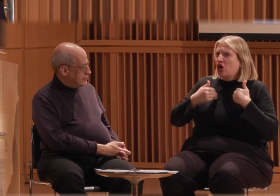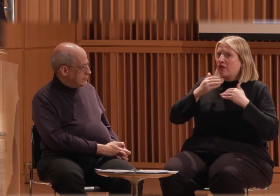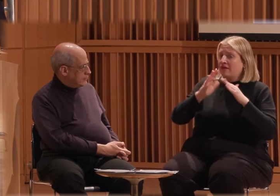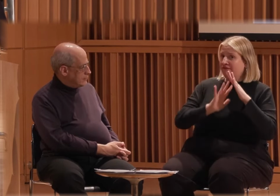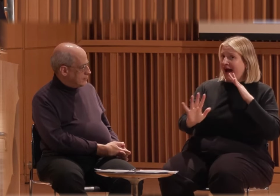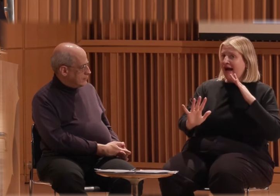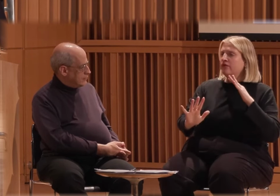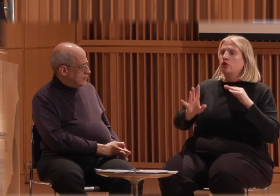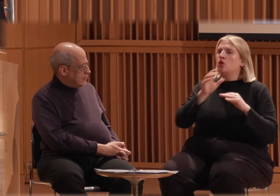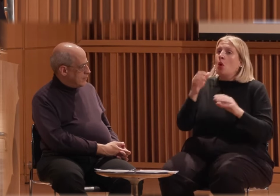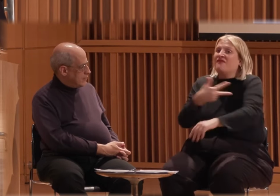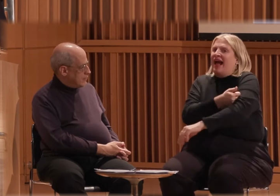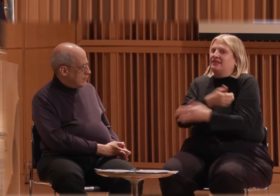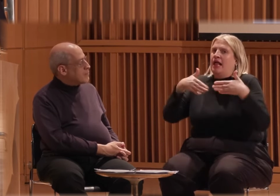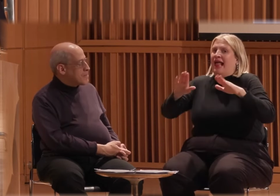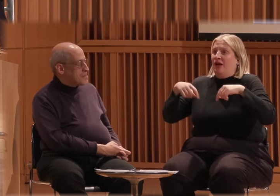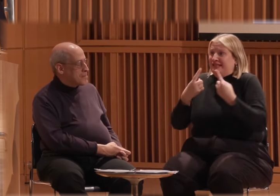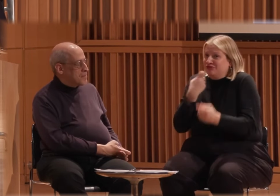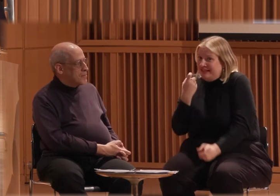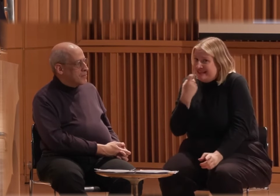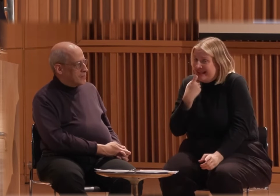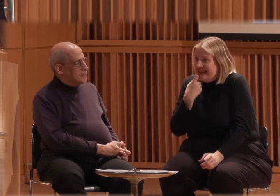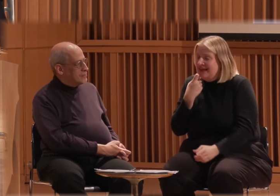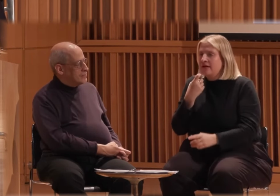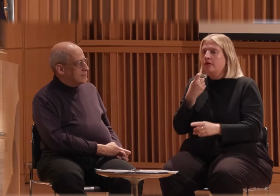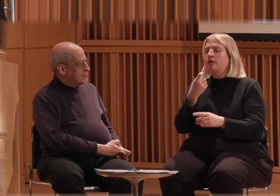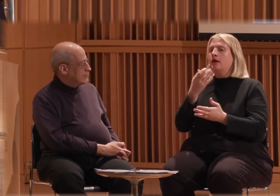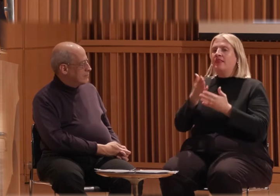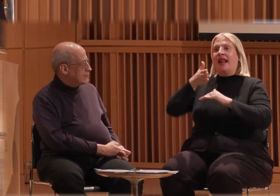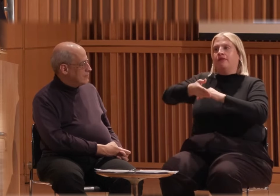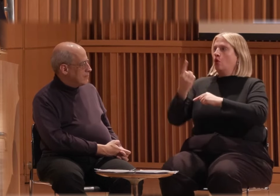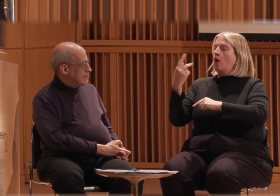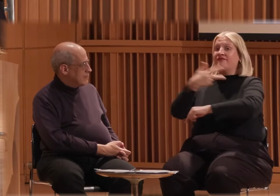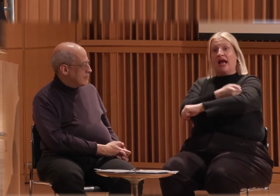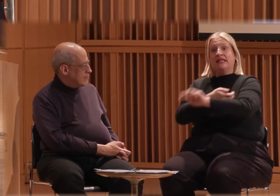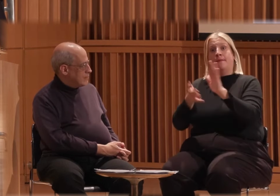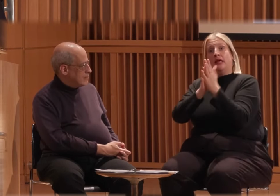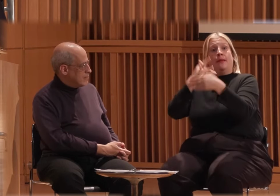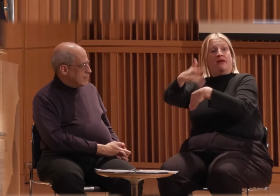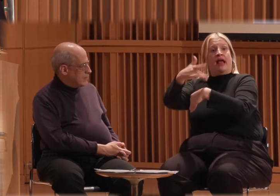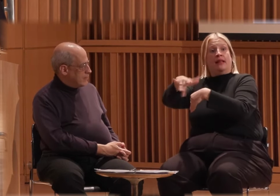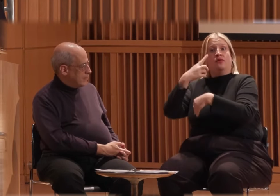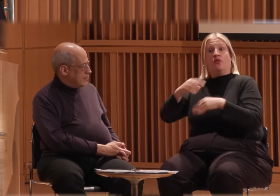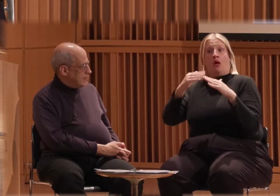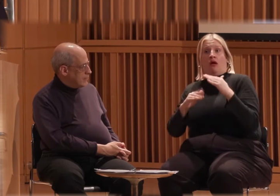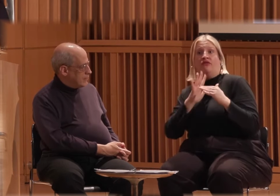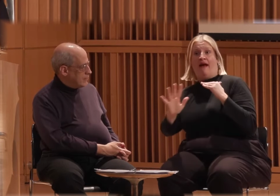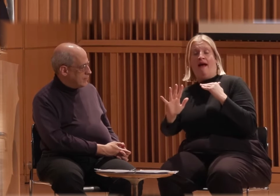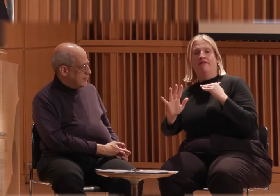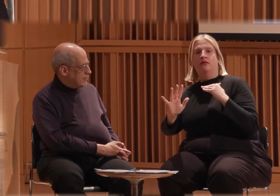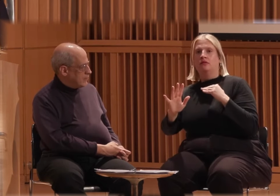until fairly recently, which was even after one of the vaccines became available, which was